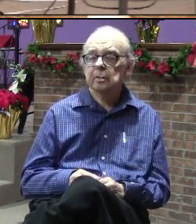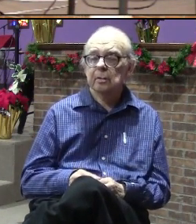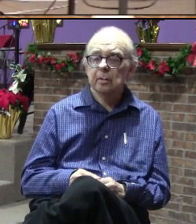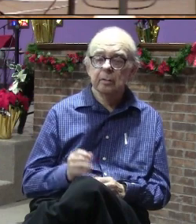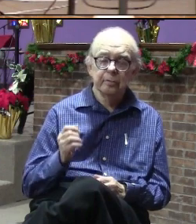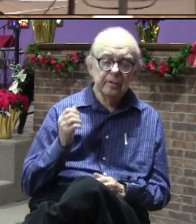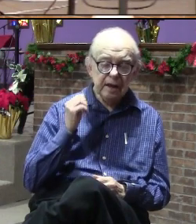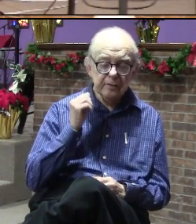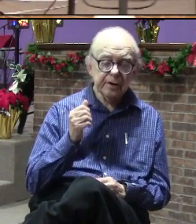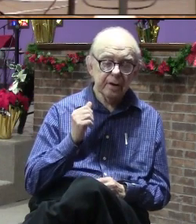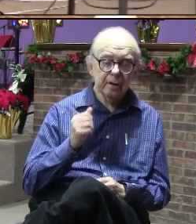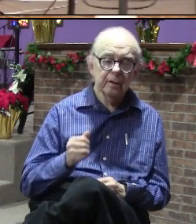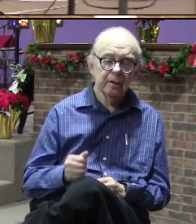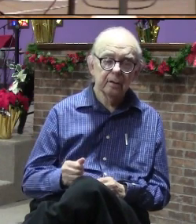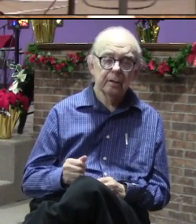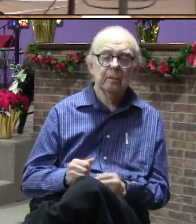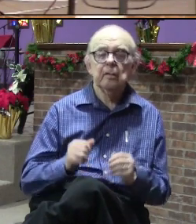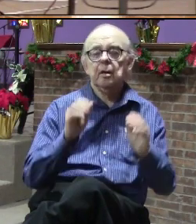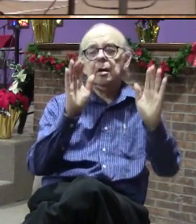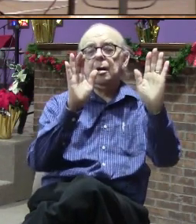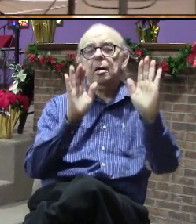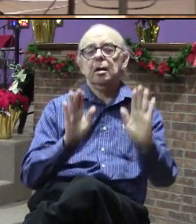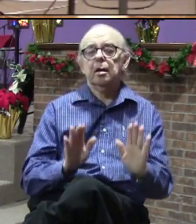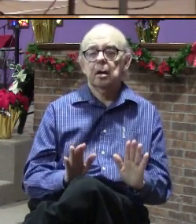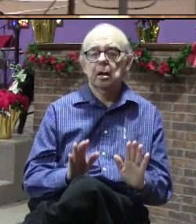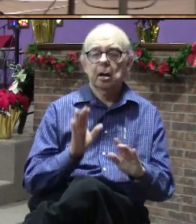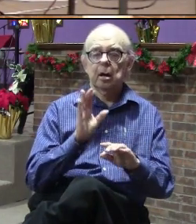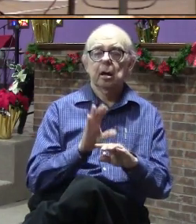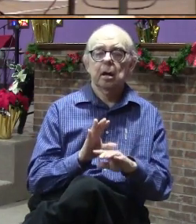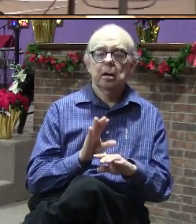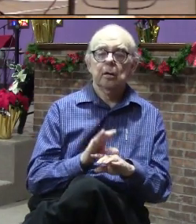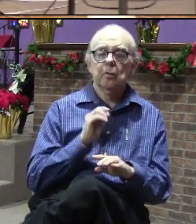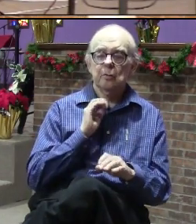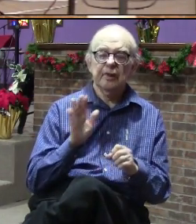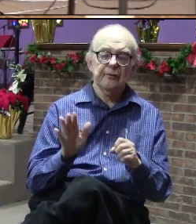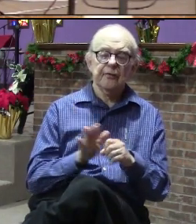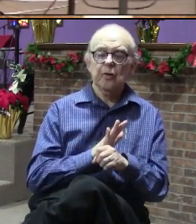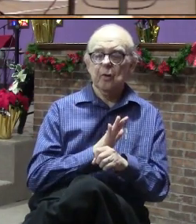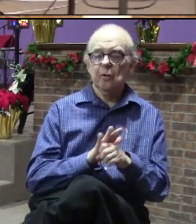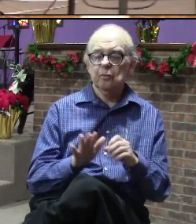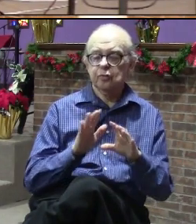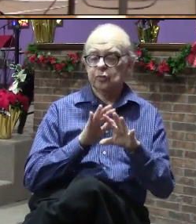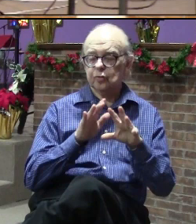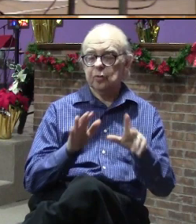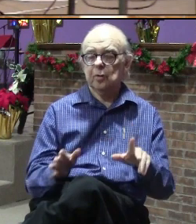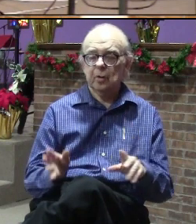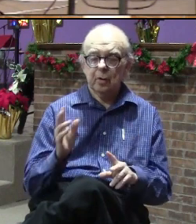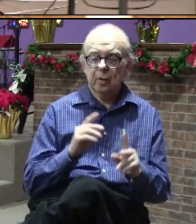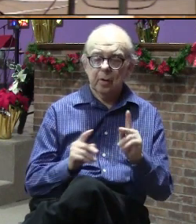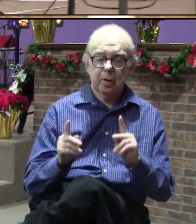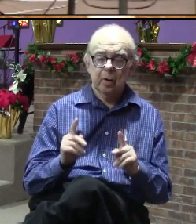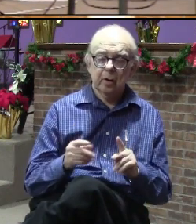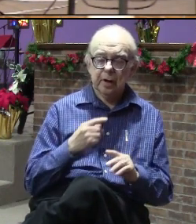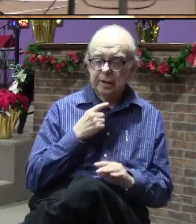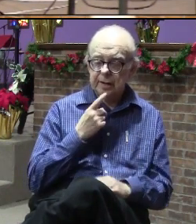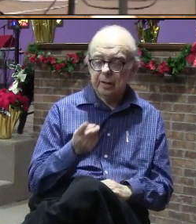Every day, every Sunday, churches are going to be packed. People are going to be